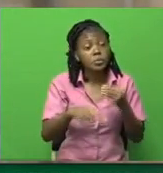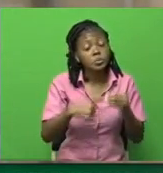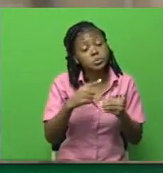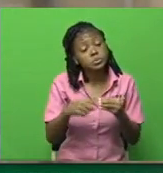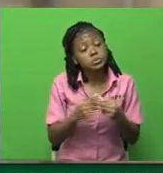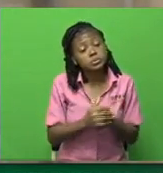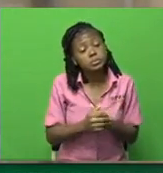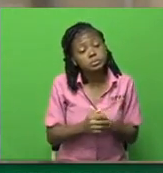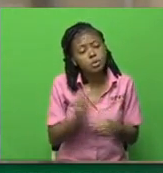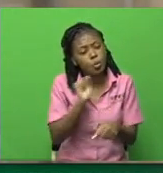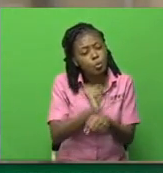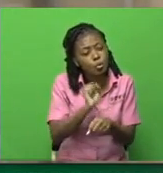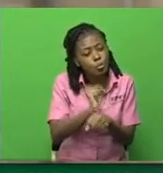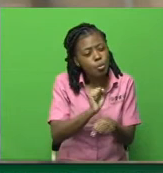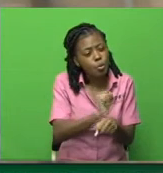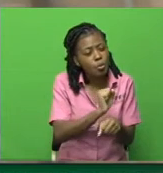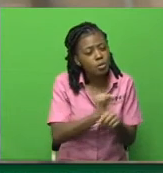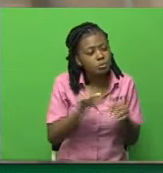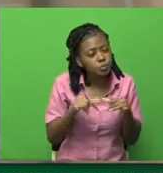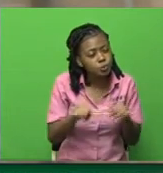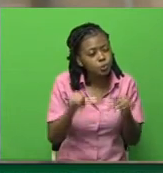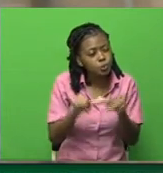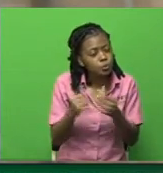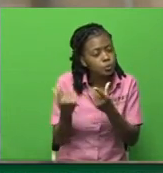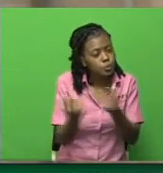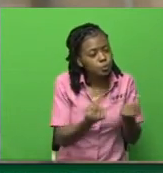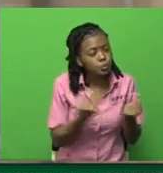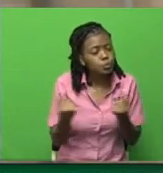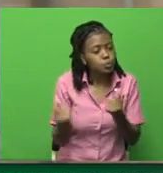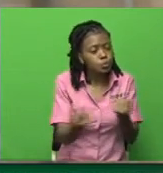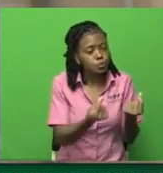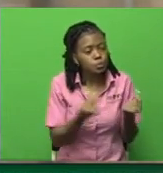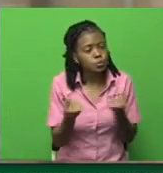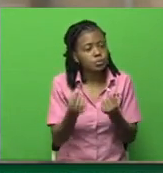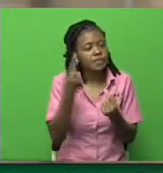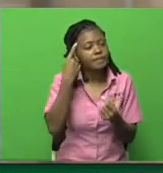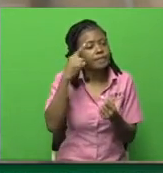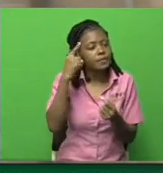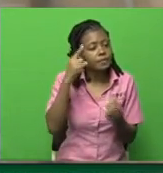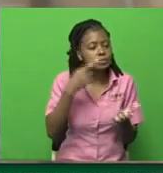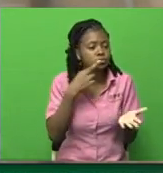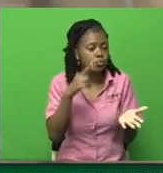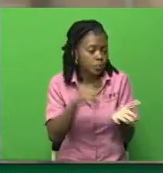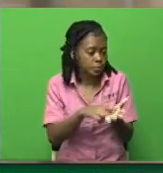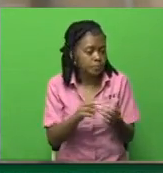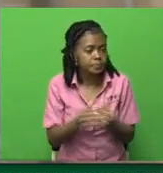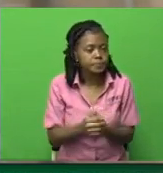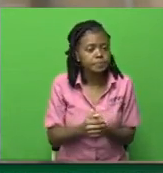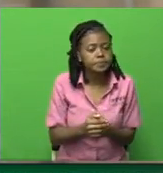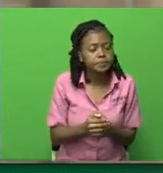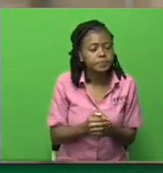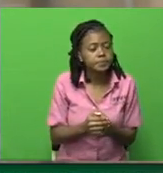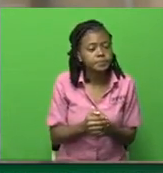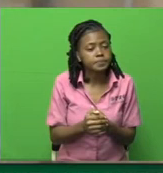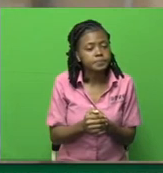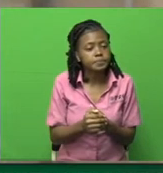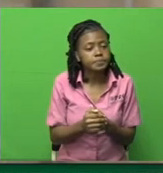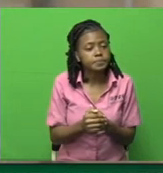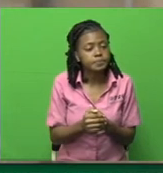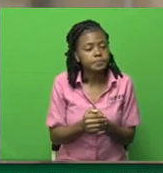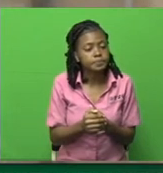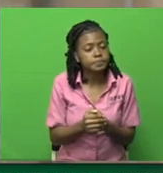ongoing in the implementation of the recommendations of this report in this report the committee